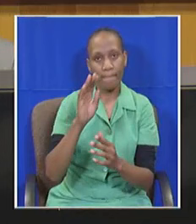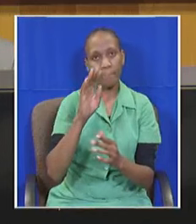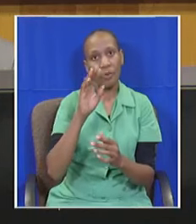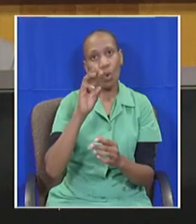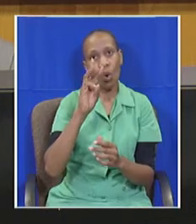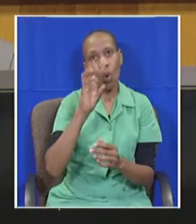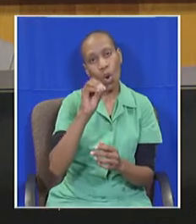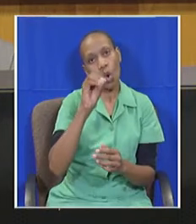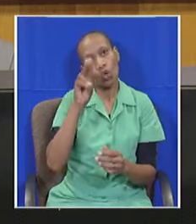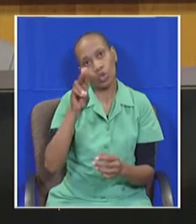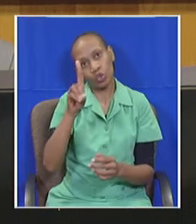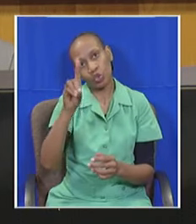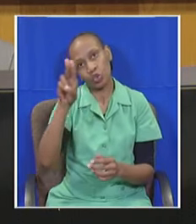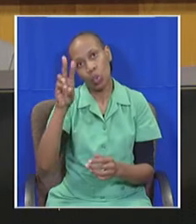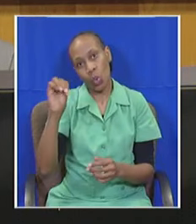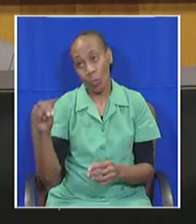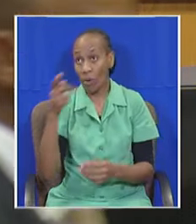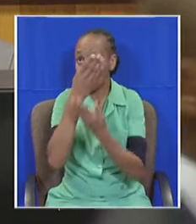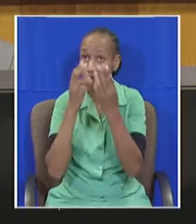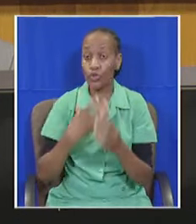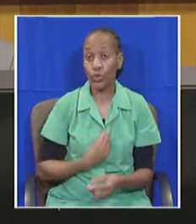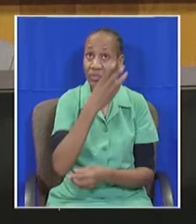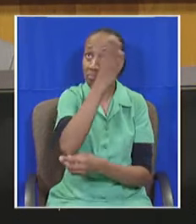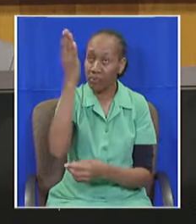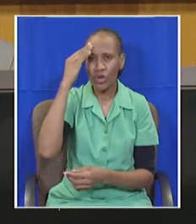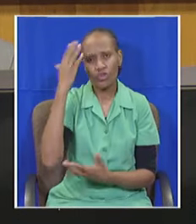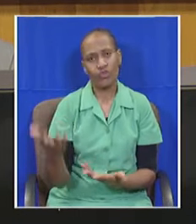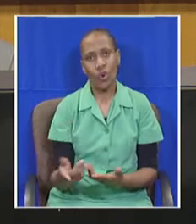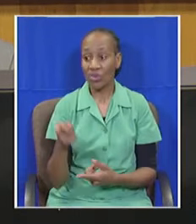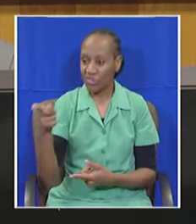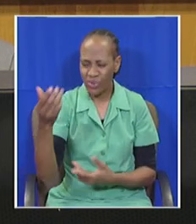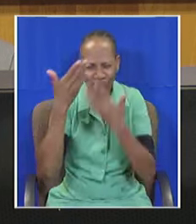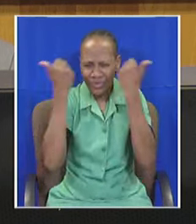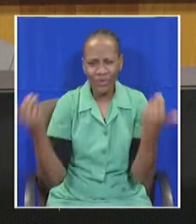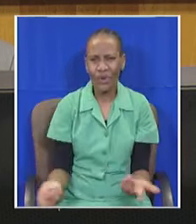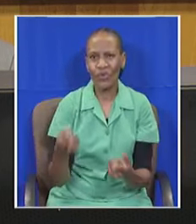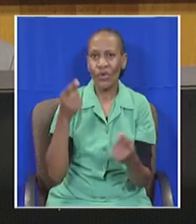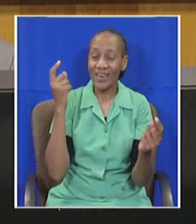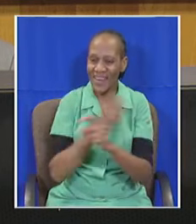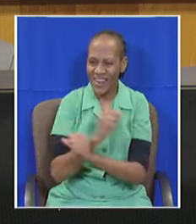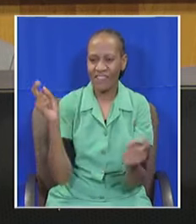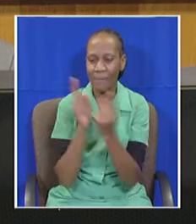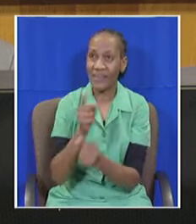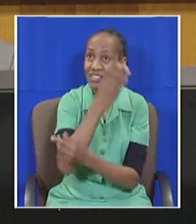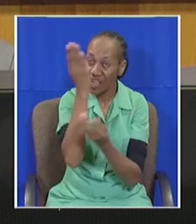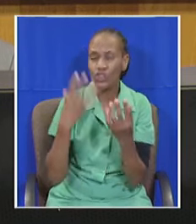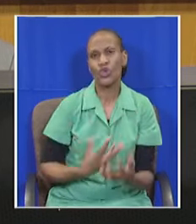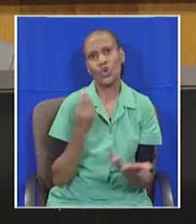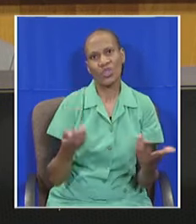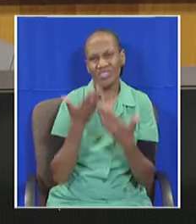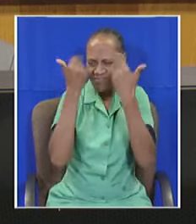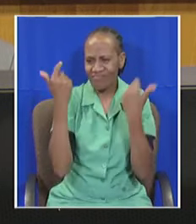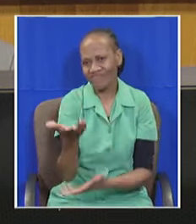young people there know whom we are talking about. Now, you're so out of touch with them. You are so out of touch with